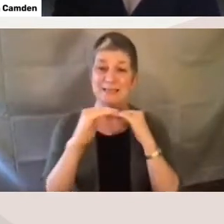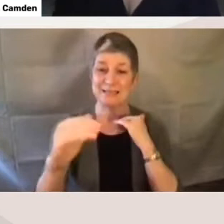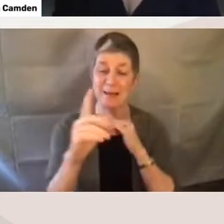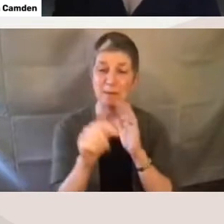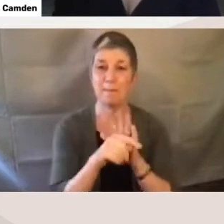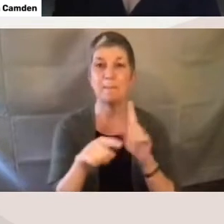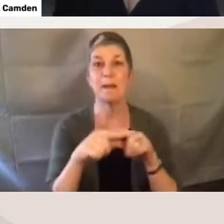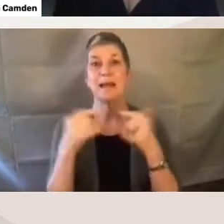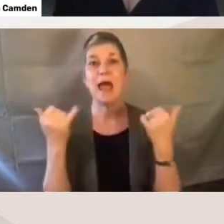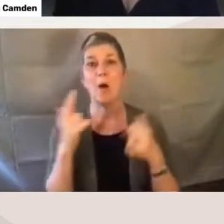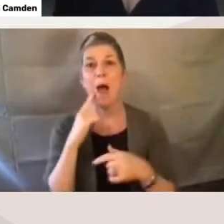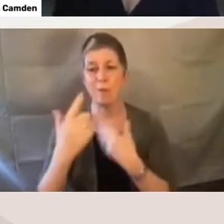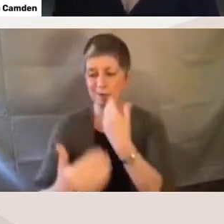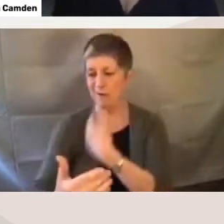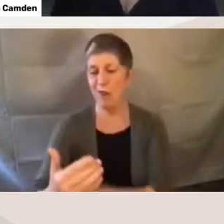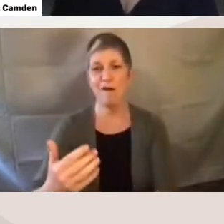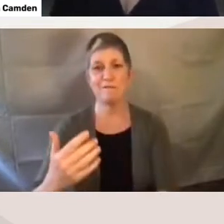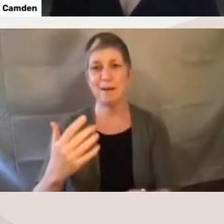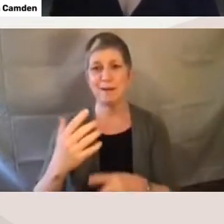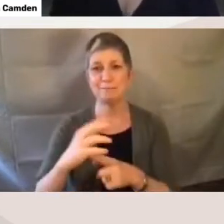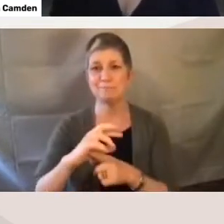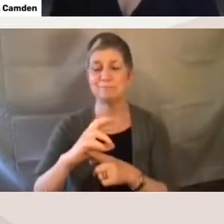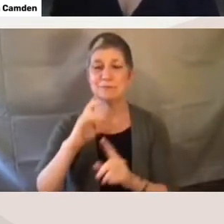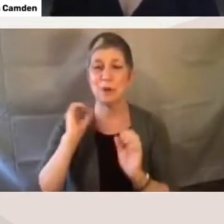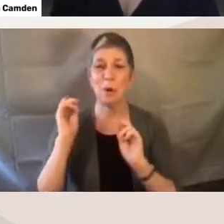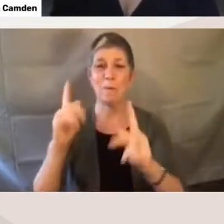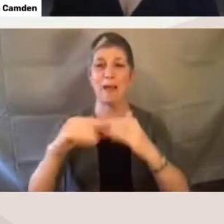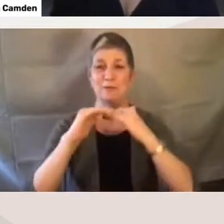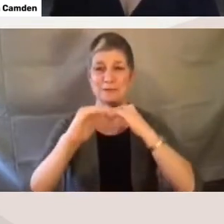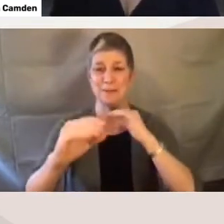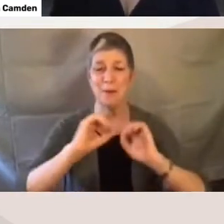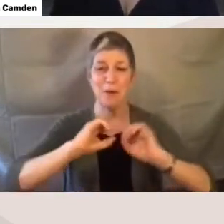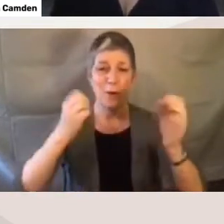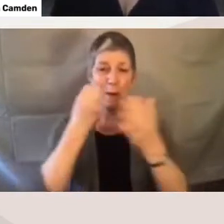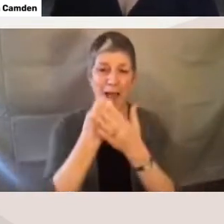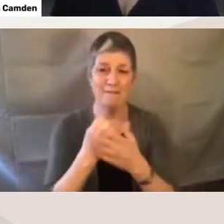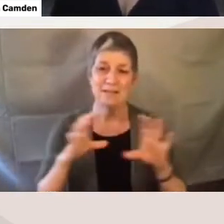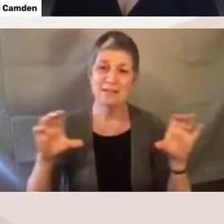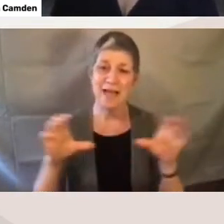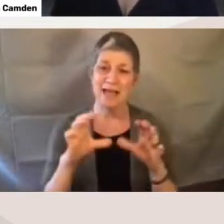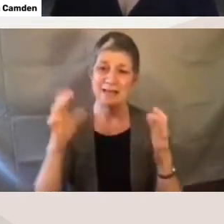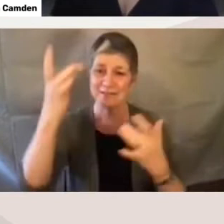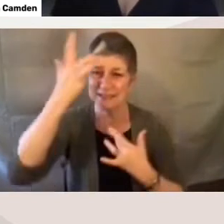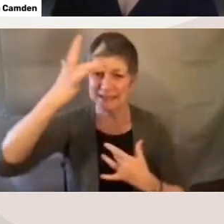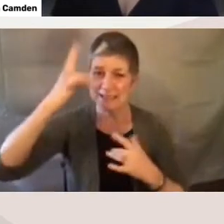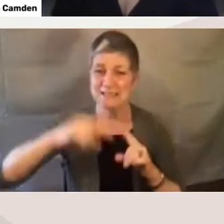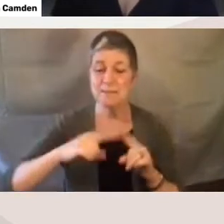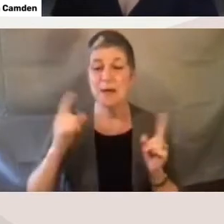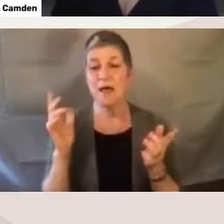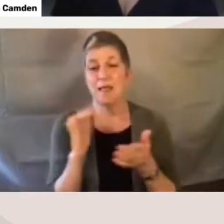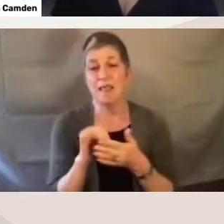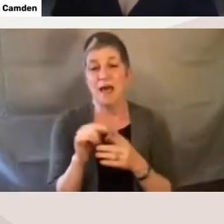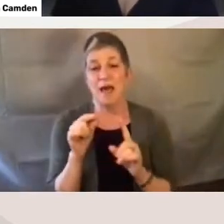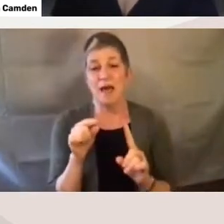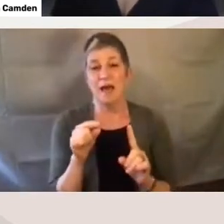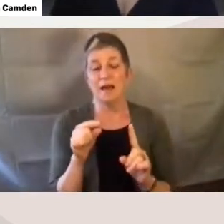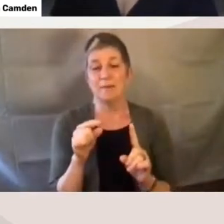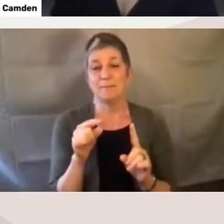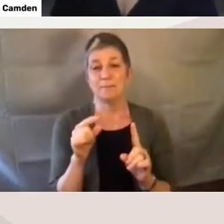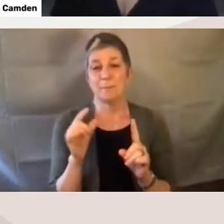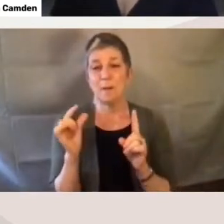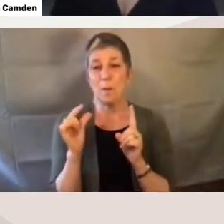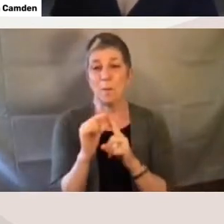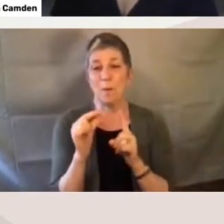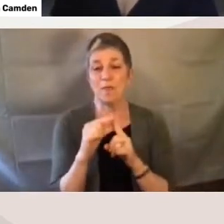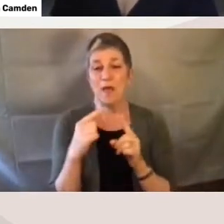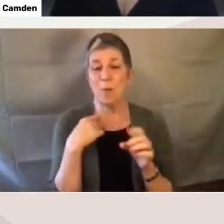entire right arm to go back to being stable and no evidence of active disease. But, I think that was just a word that we